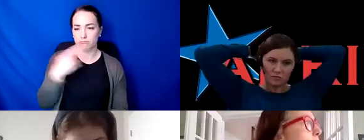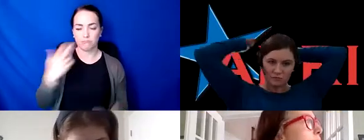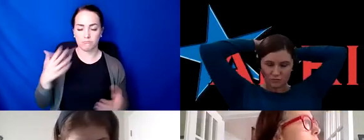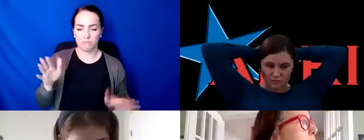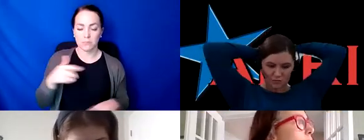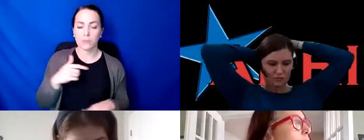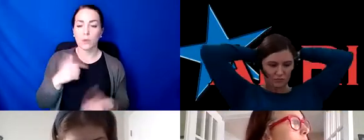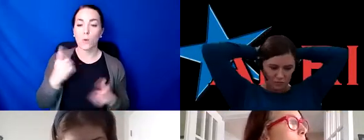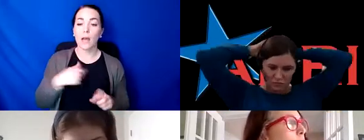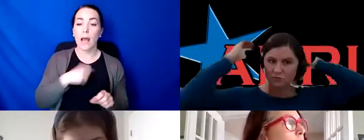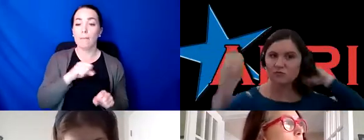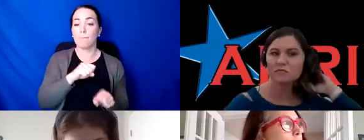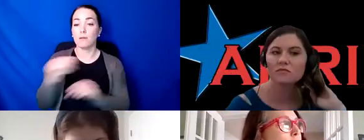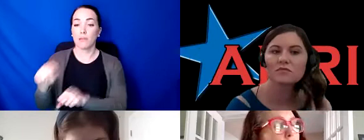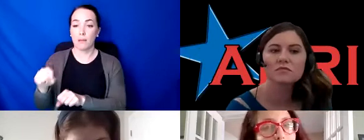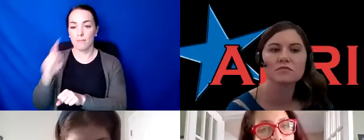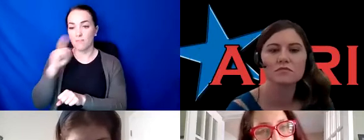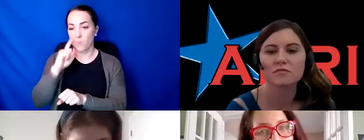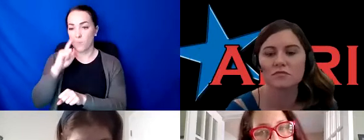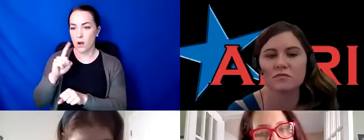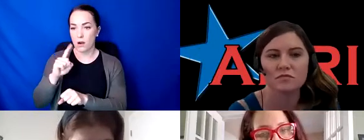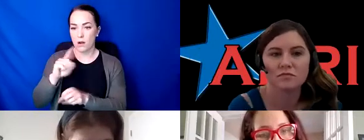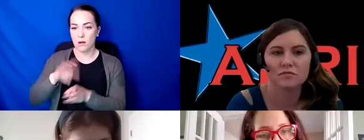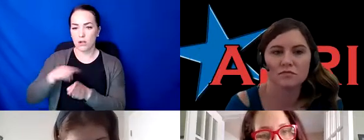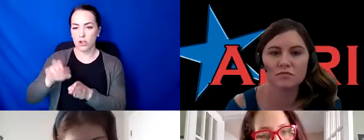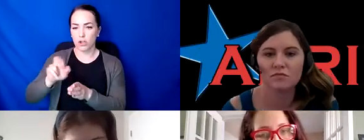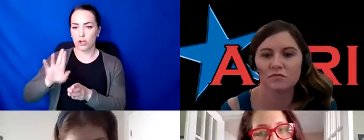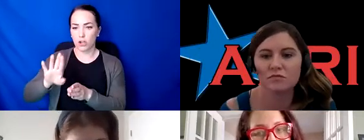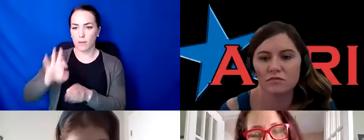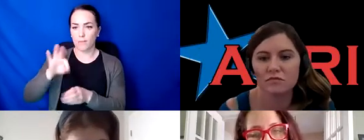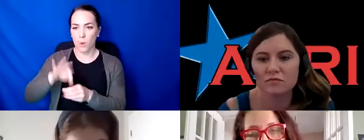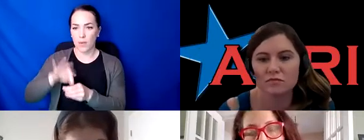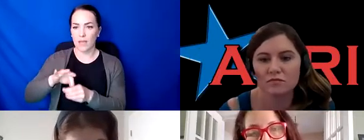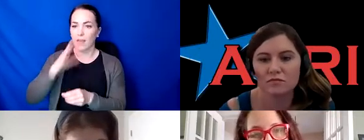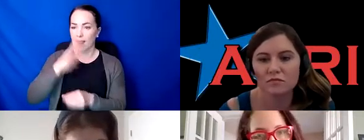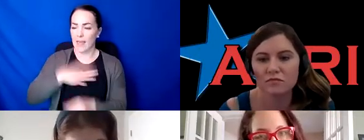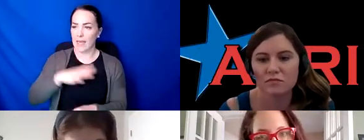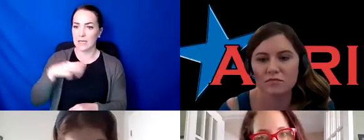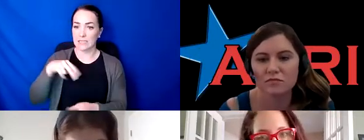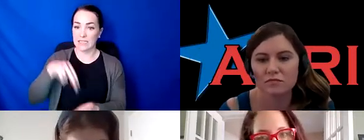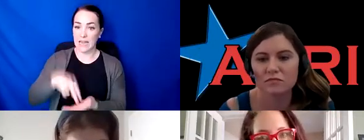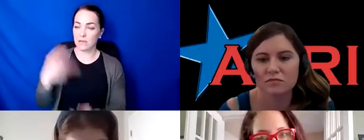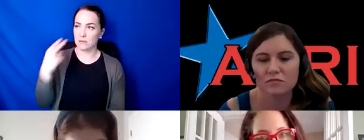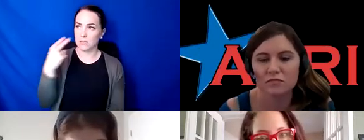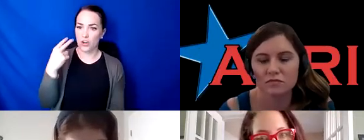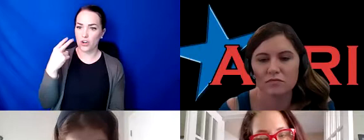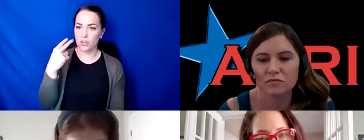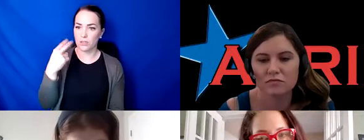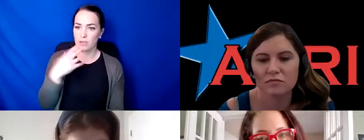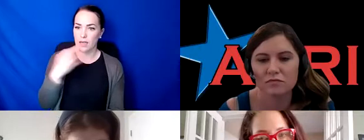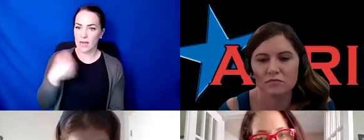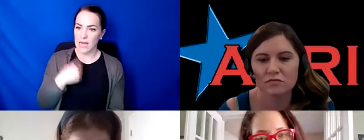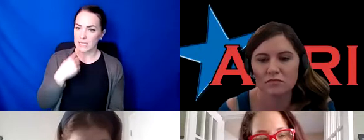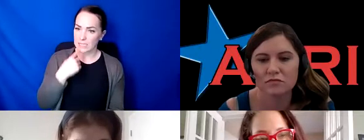for curbside voting, the lady who was standing out there, she just kept staring at me. And I said, I'm here for a